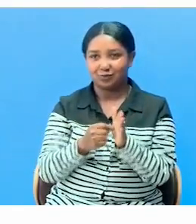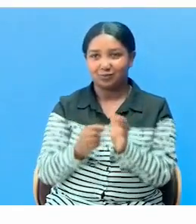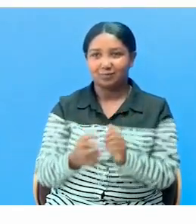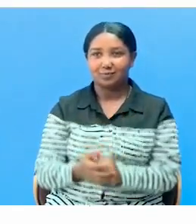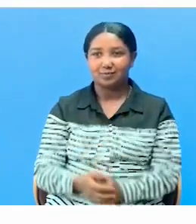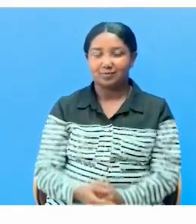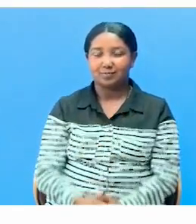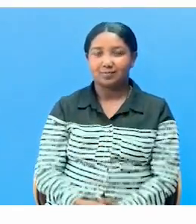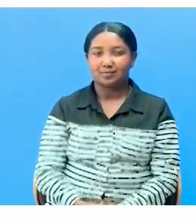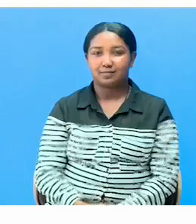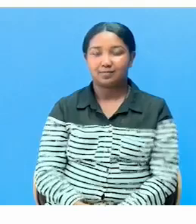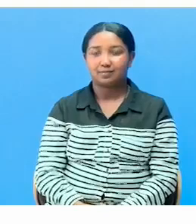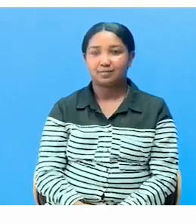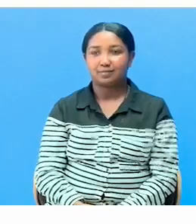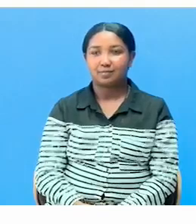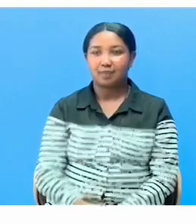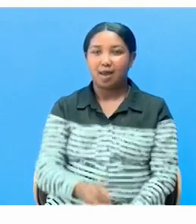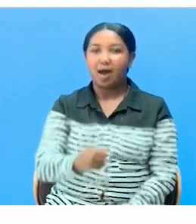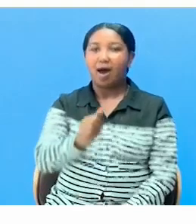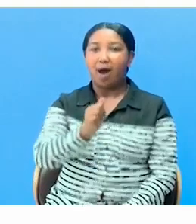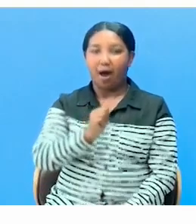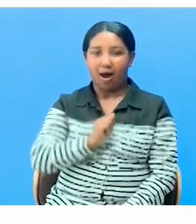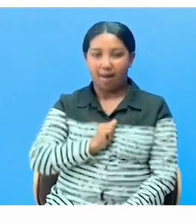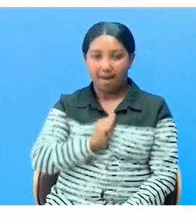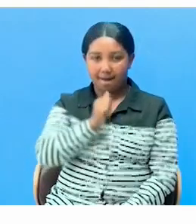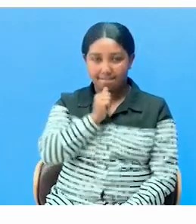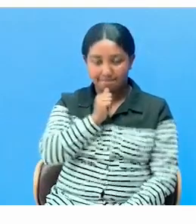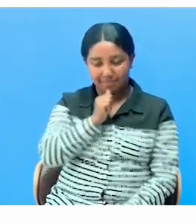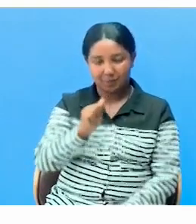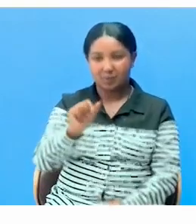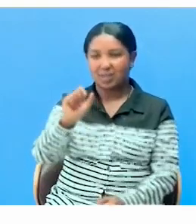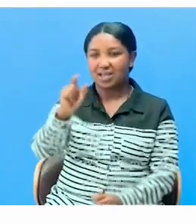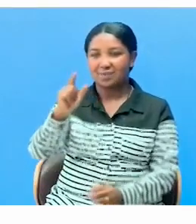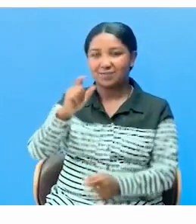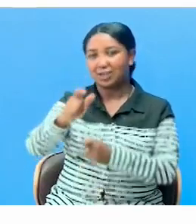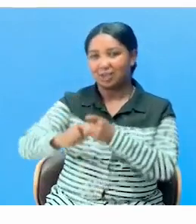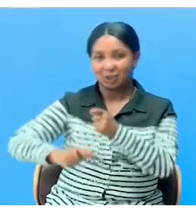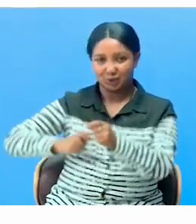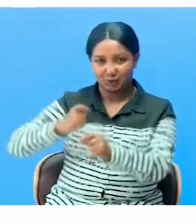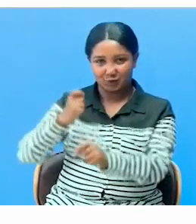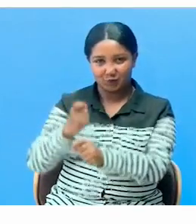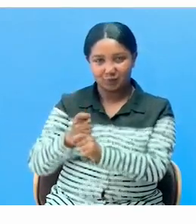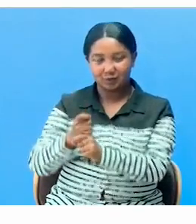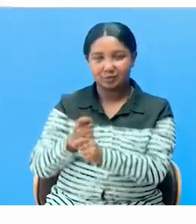sentences. Then I am 11 years old.